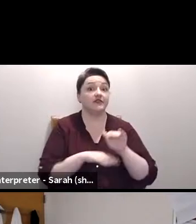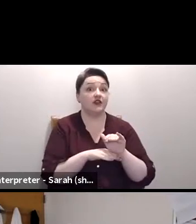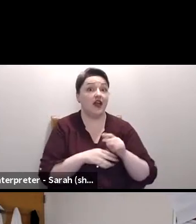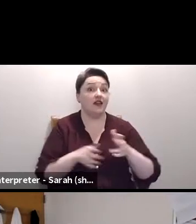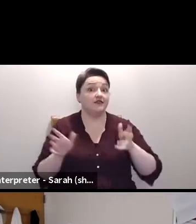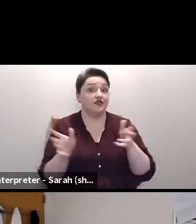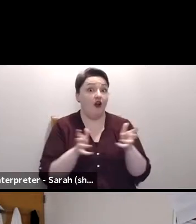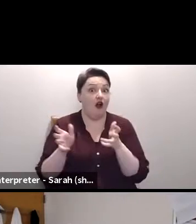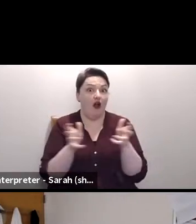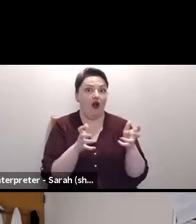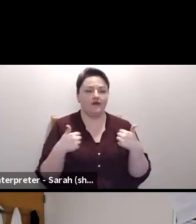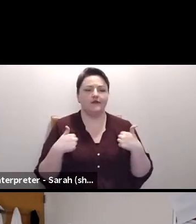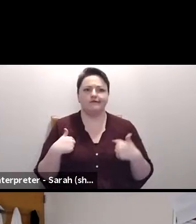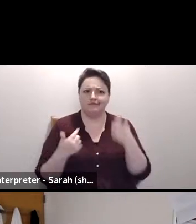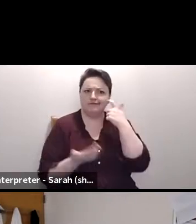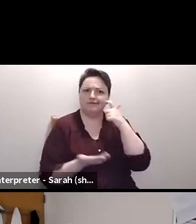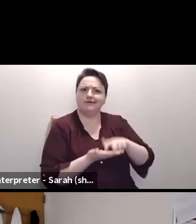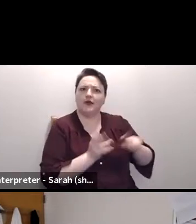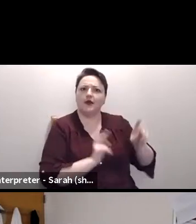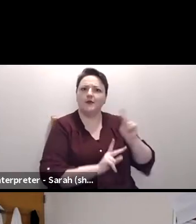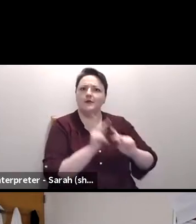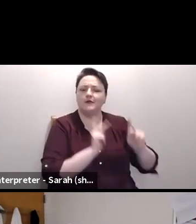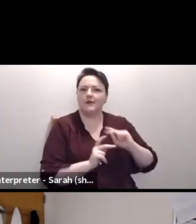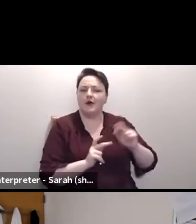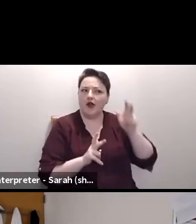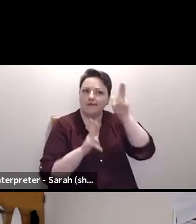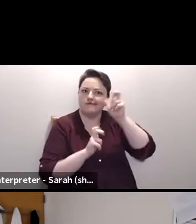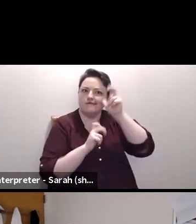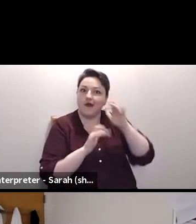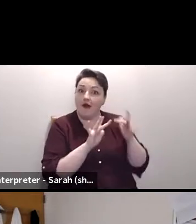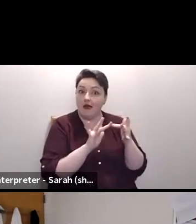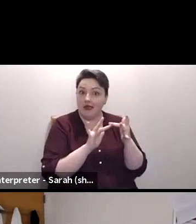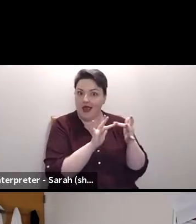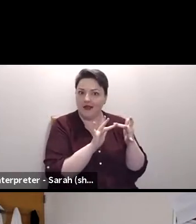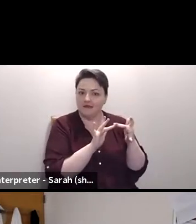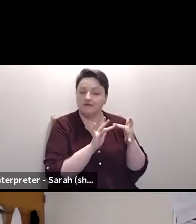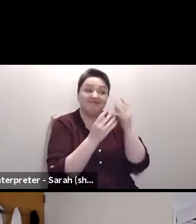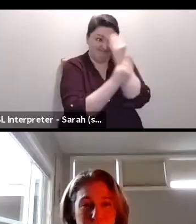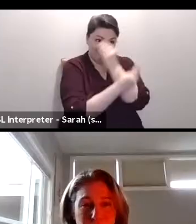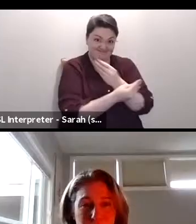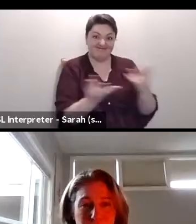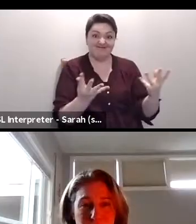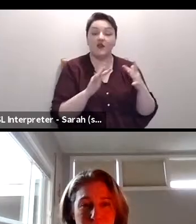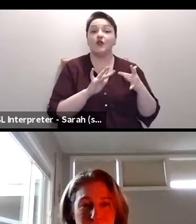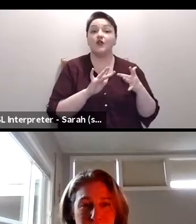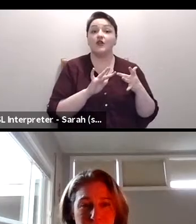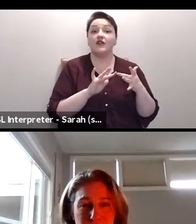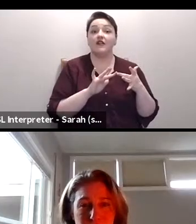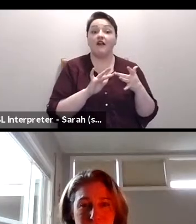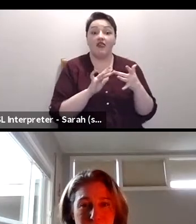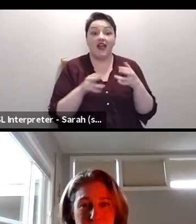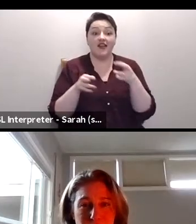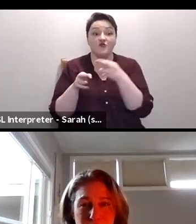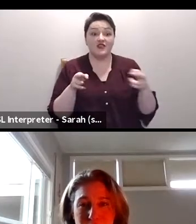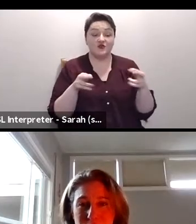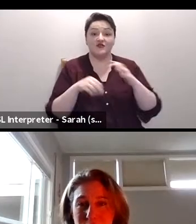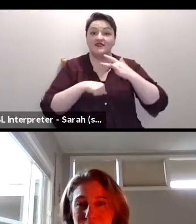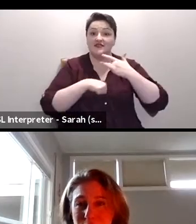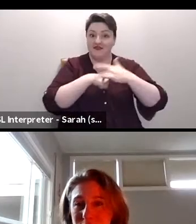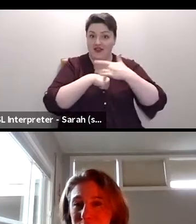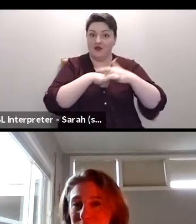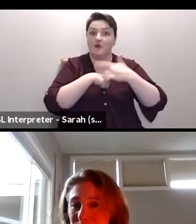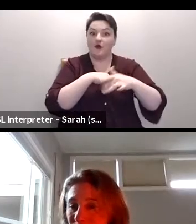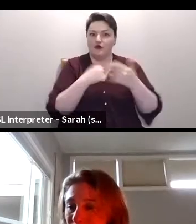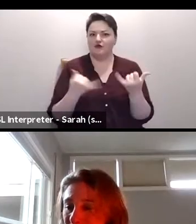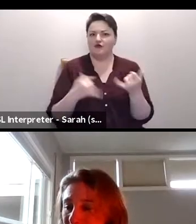are listening online also, we'll make resources available, if not tonight, after the fact, so that people